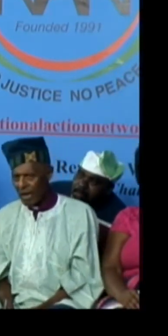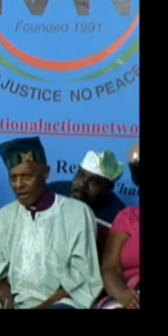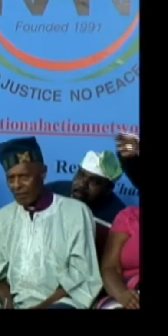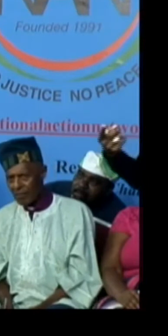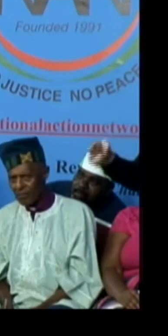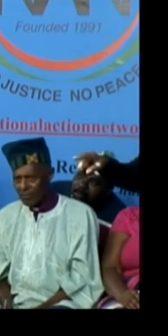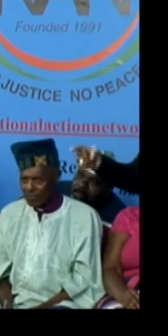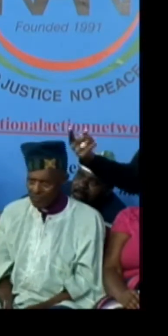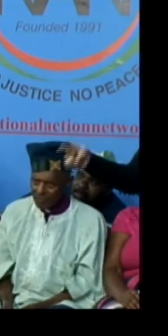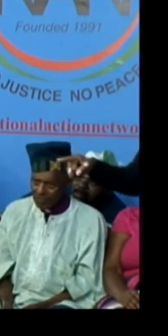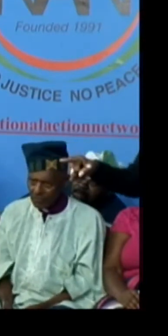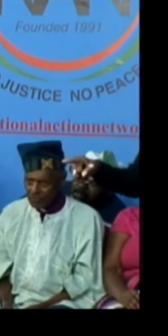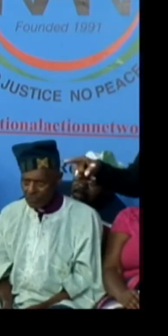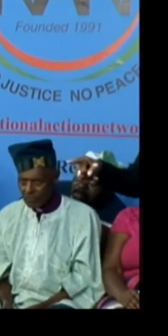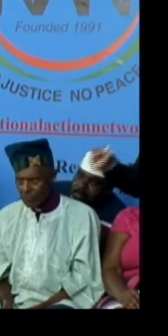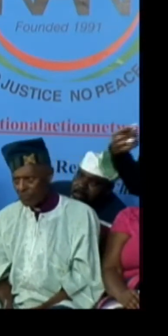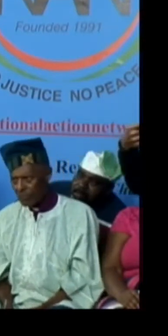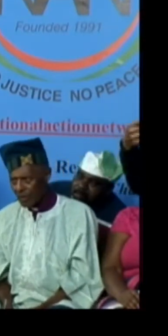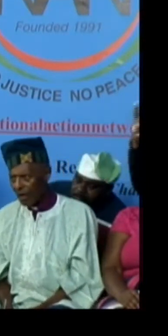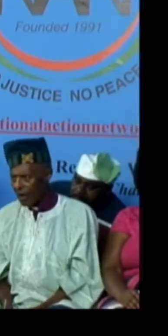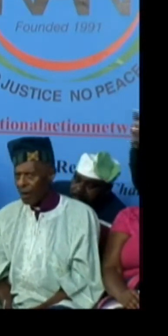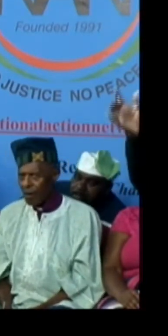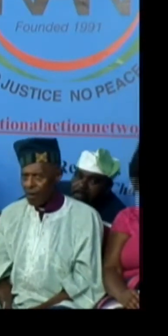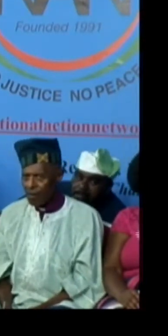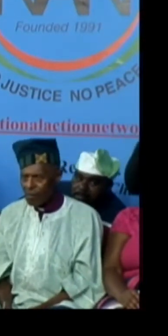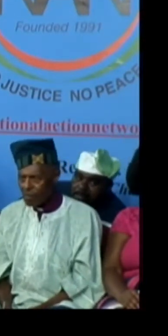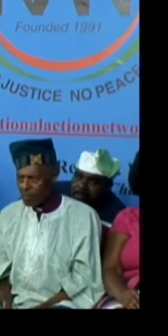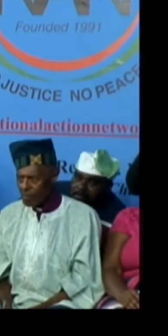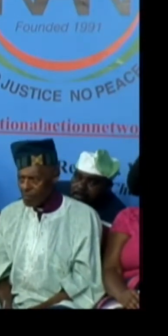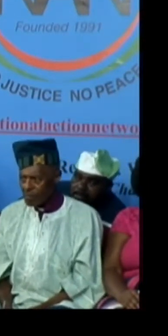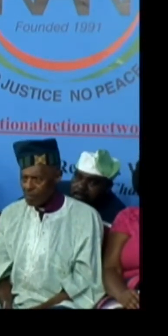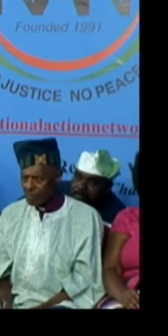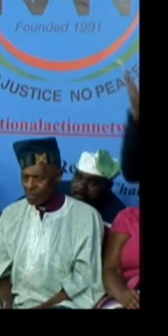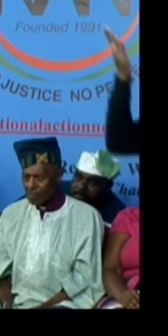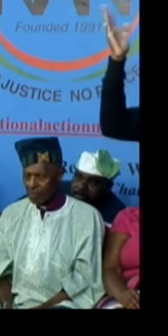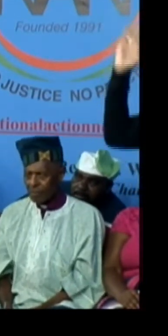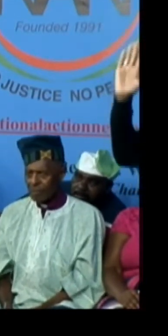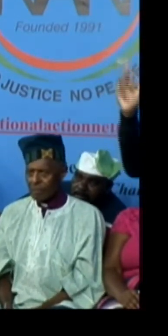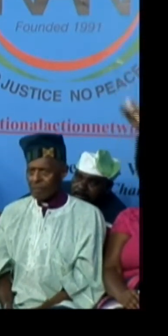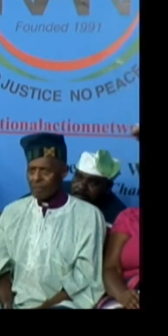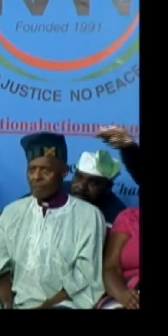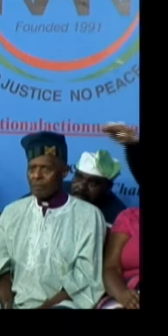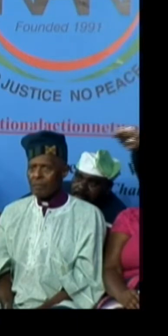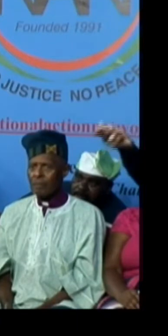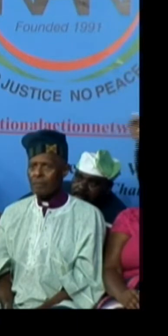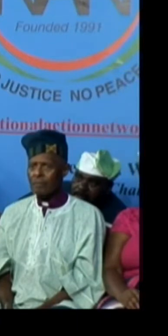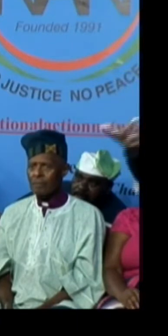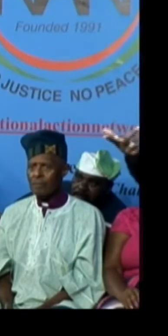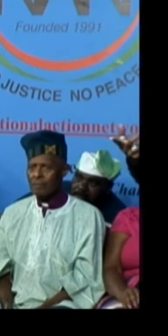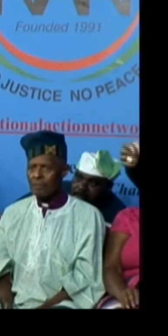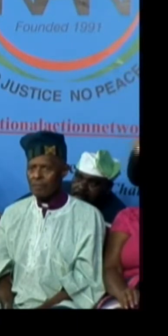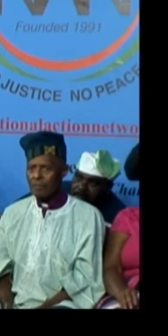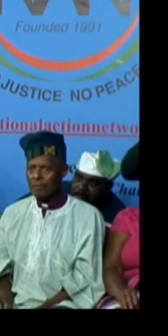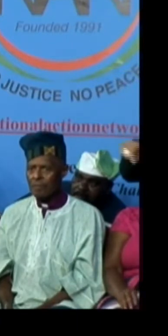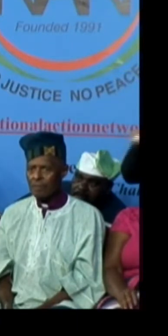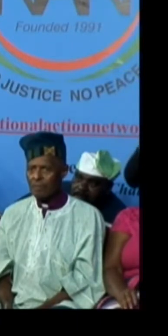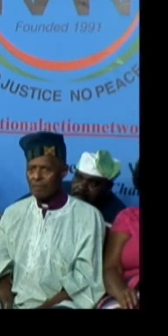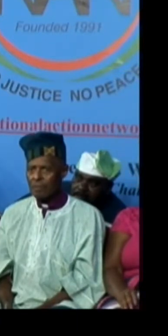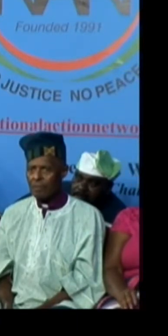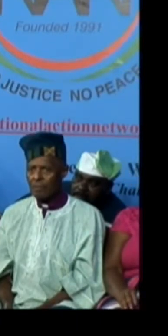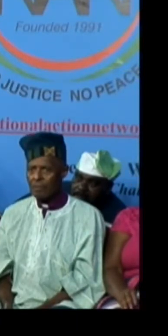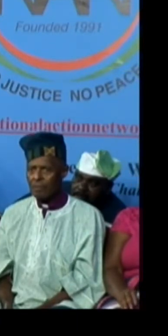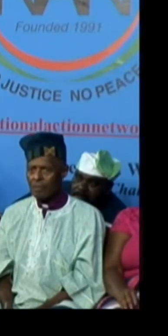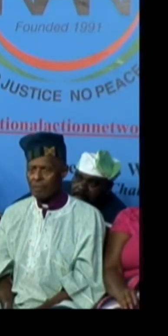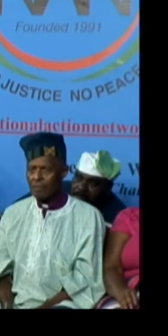through. Y'all agree with that? So then why would Jesus